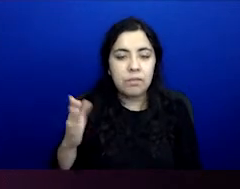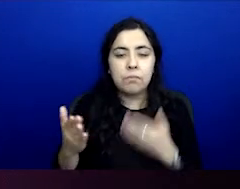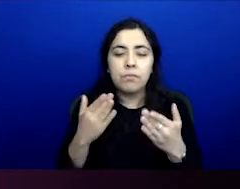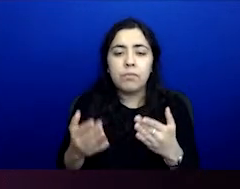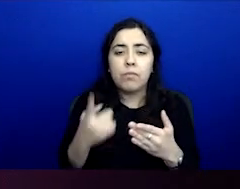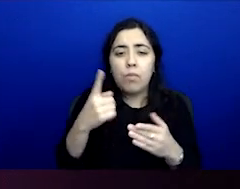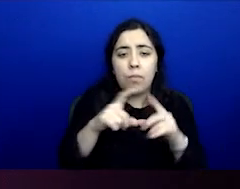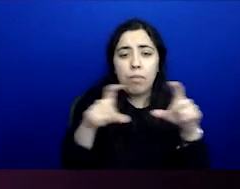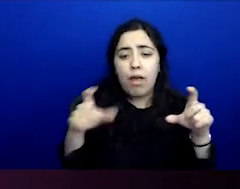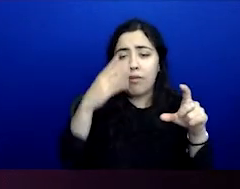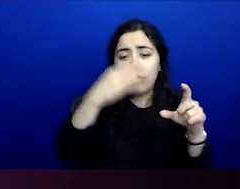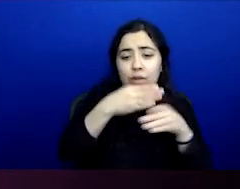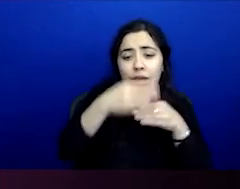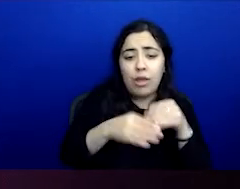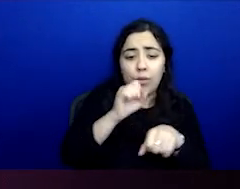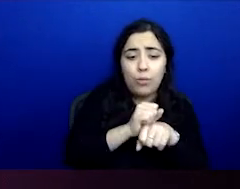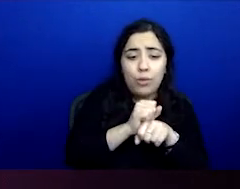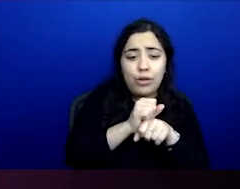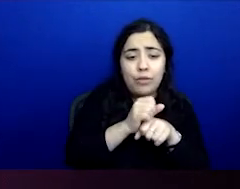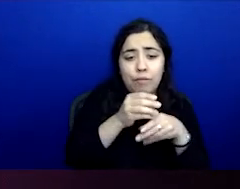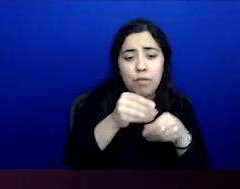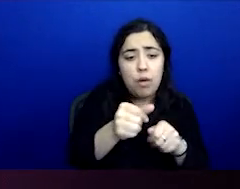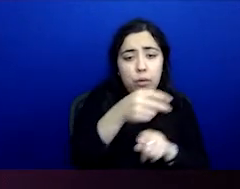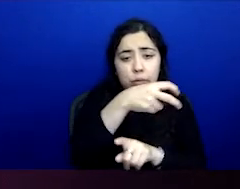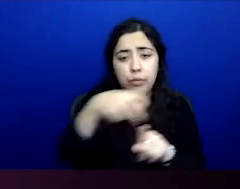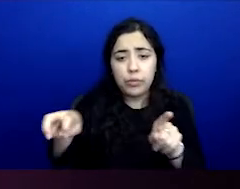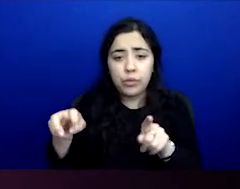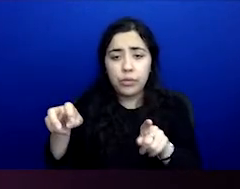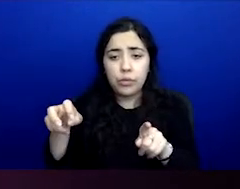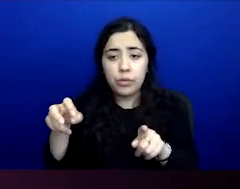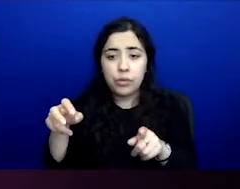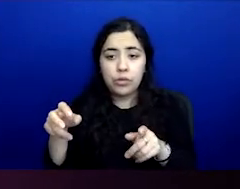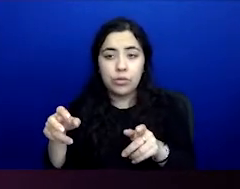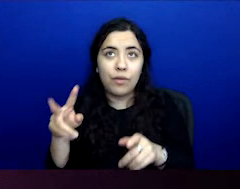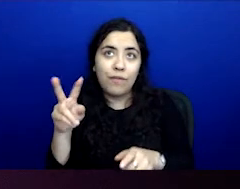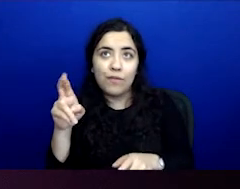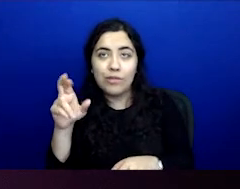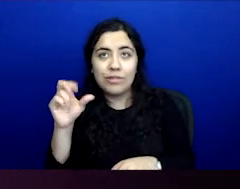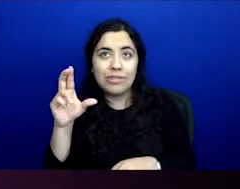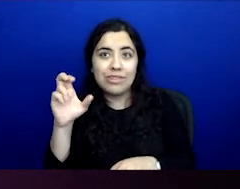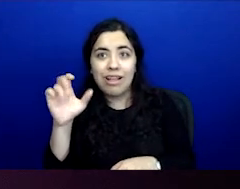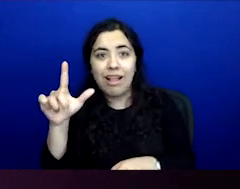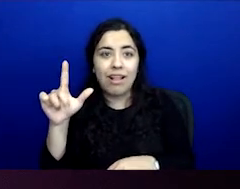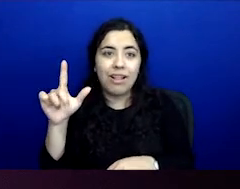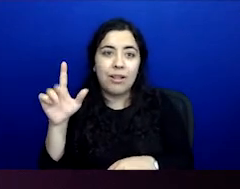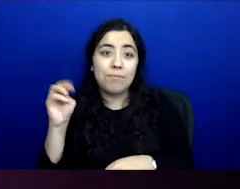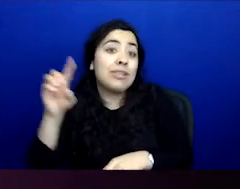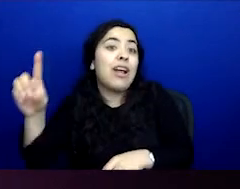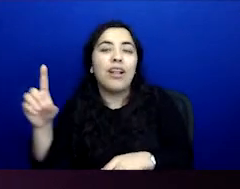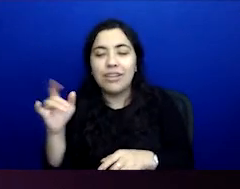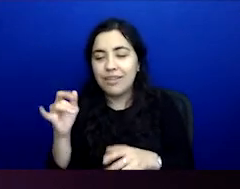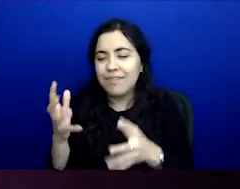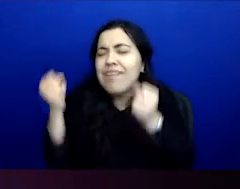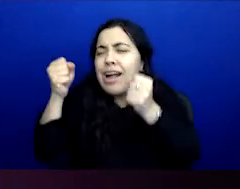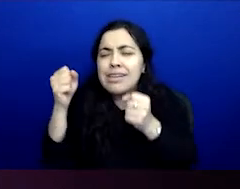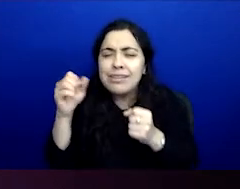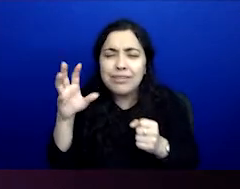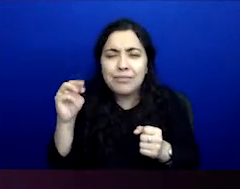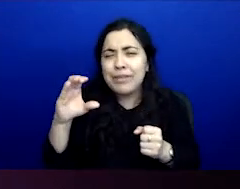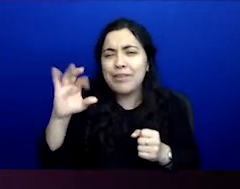better front-end workflow to Vercel acquires McDonald's, and now we have the fastest McFlurries. Like, I don't know, something like